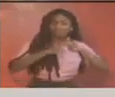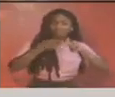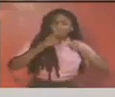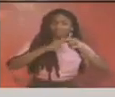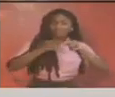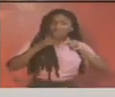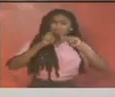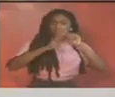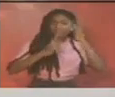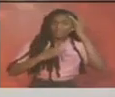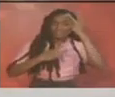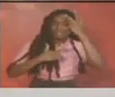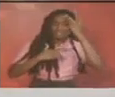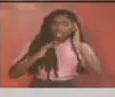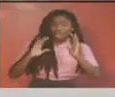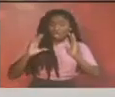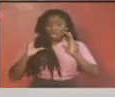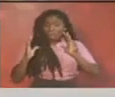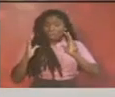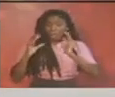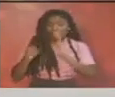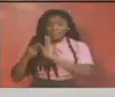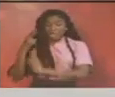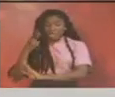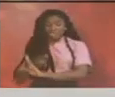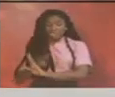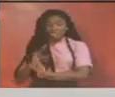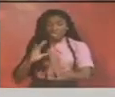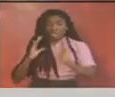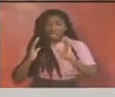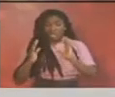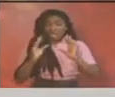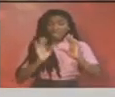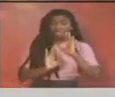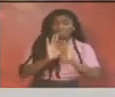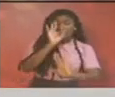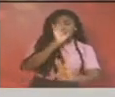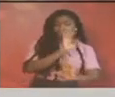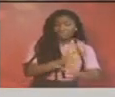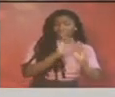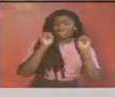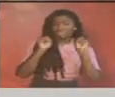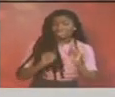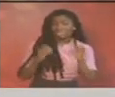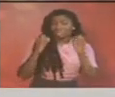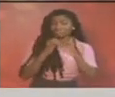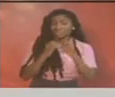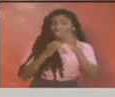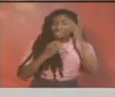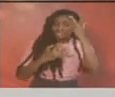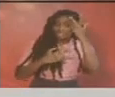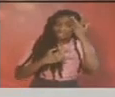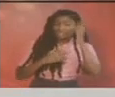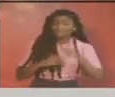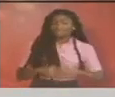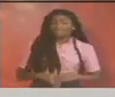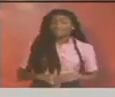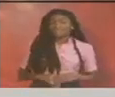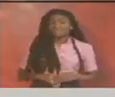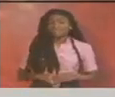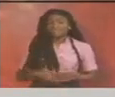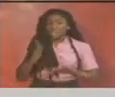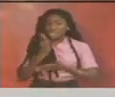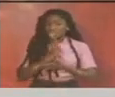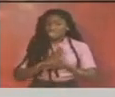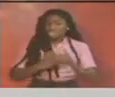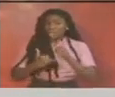to March, you're seeing a significant increase. Now what seems to be going into a significant increase. Some countries